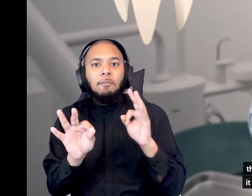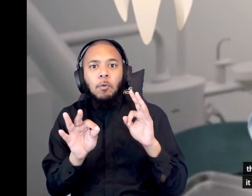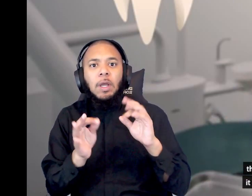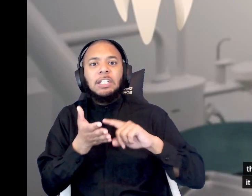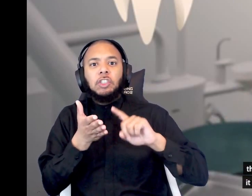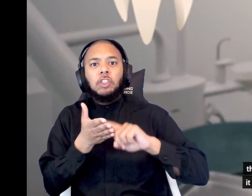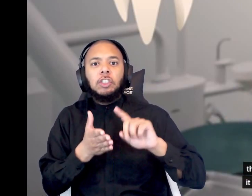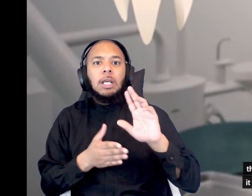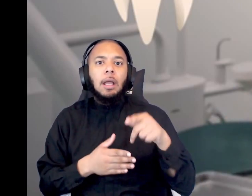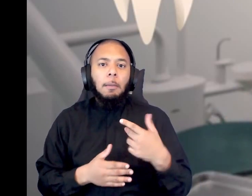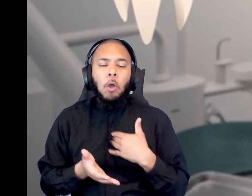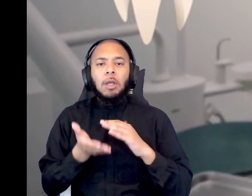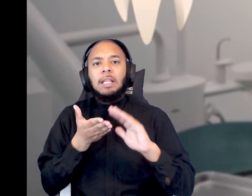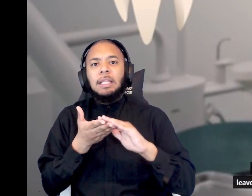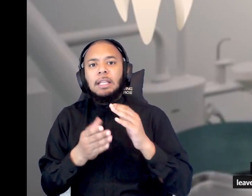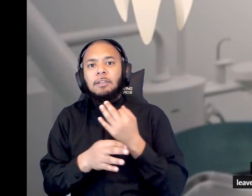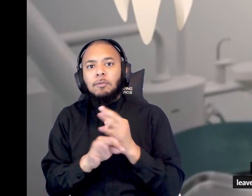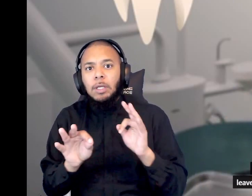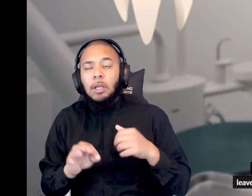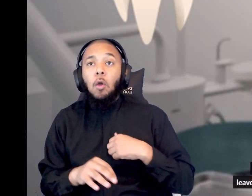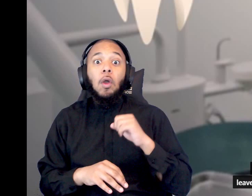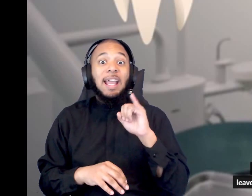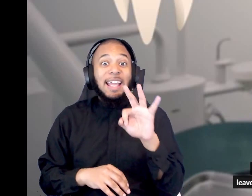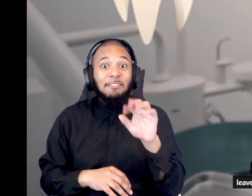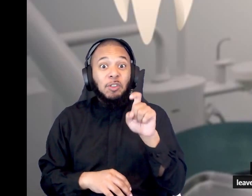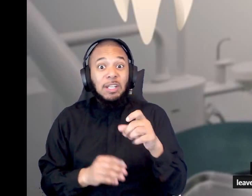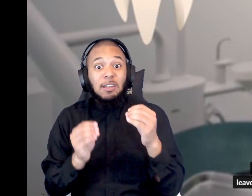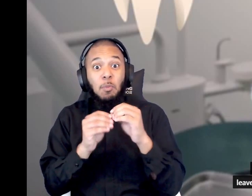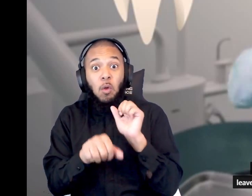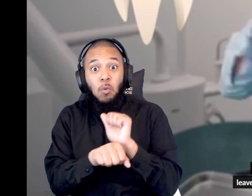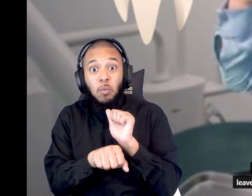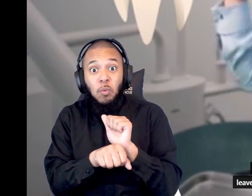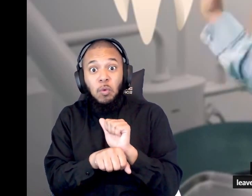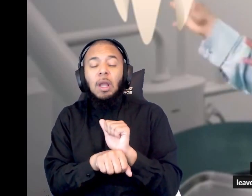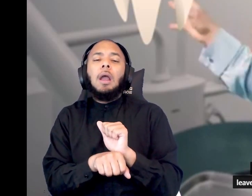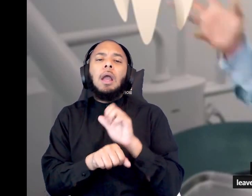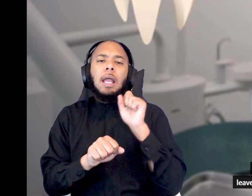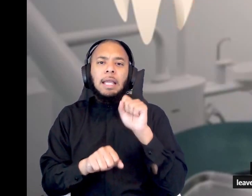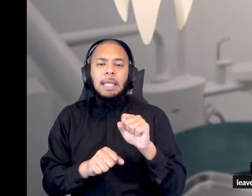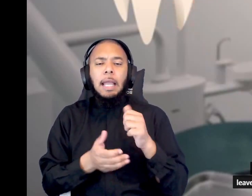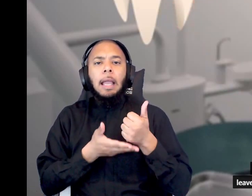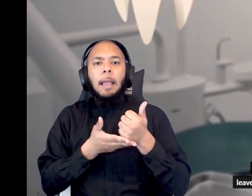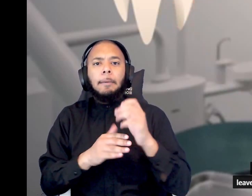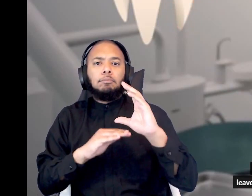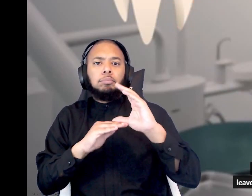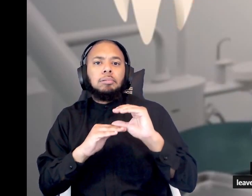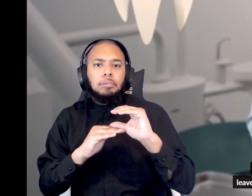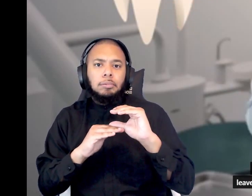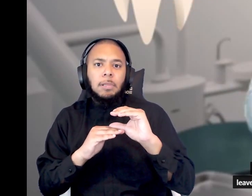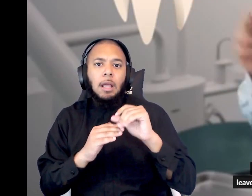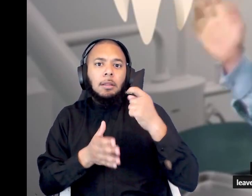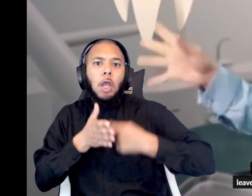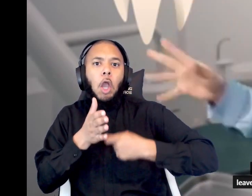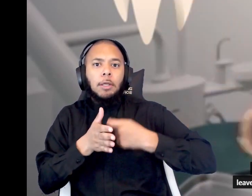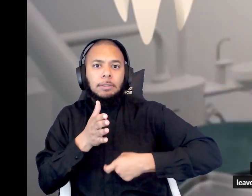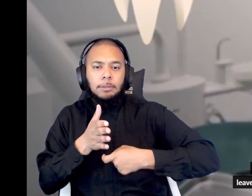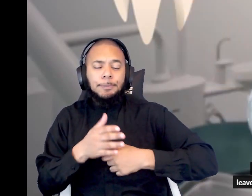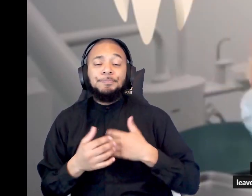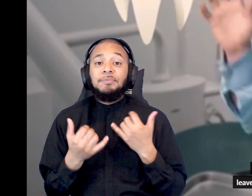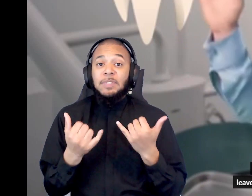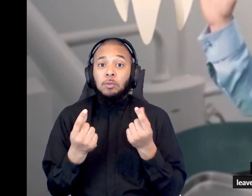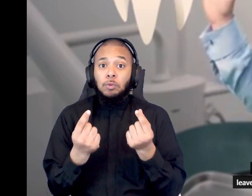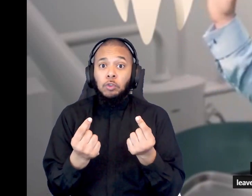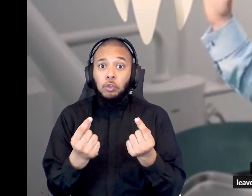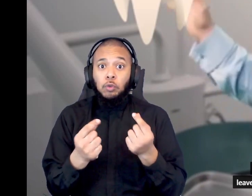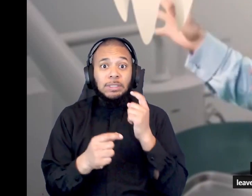help defray some of that cost. So what we're going to do now is leave the tooth, leave the